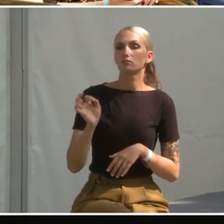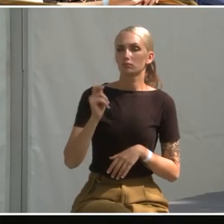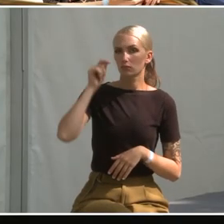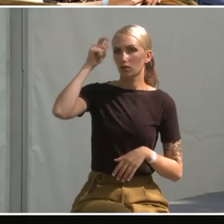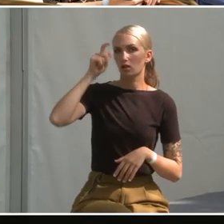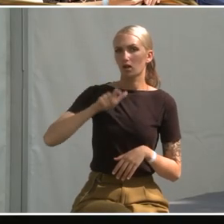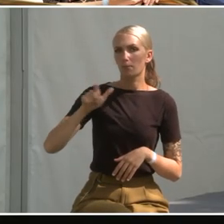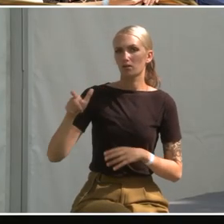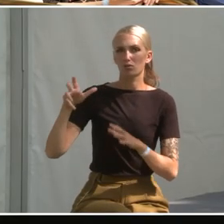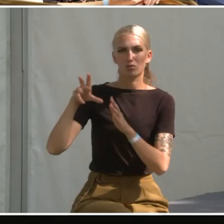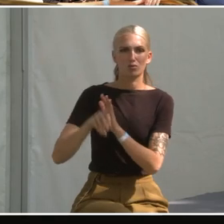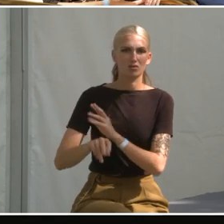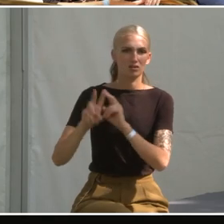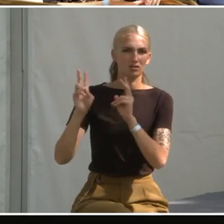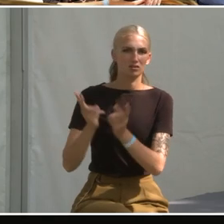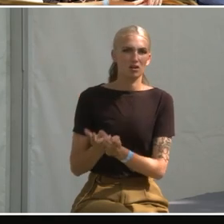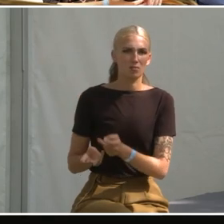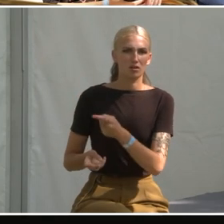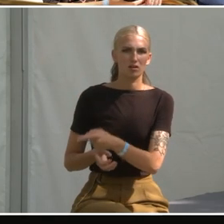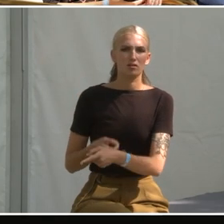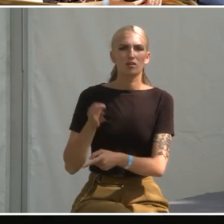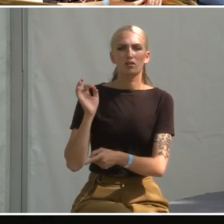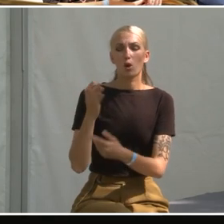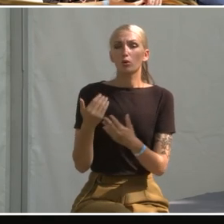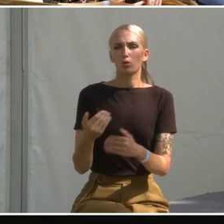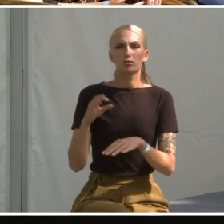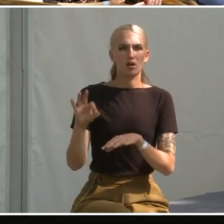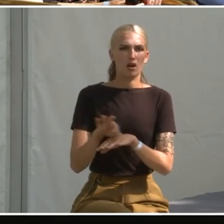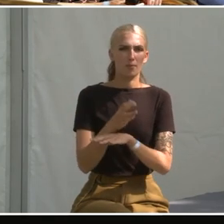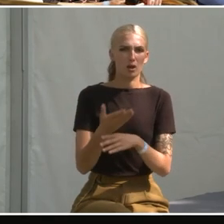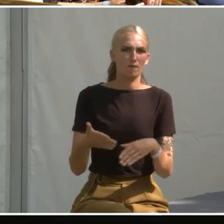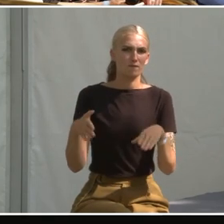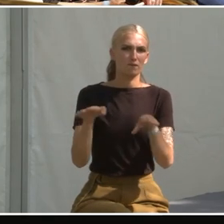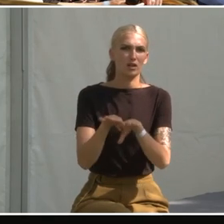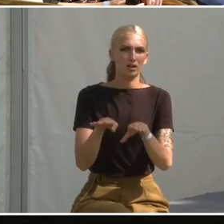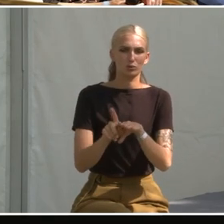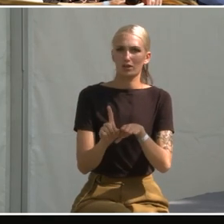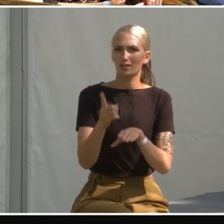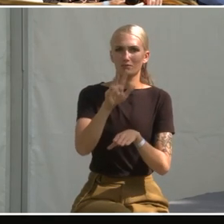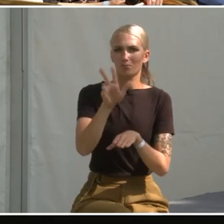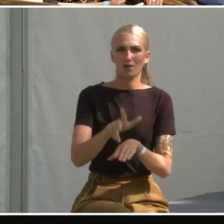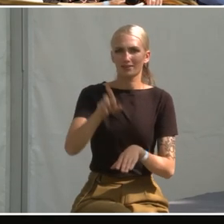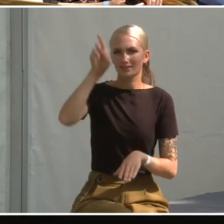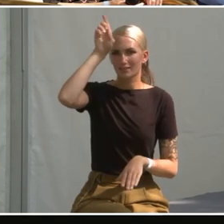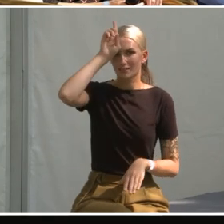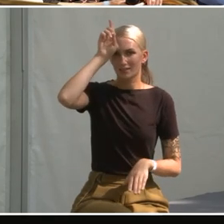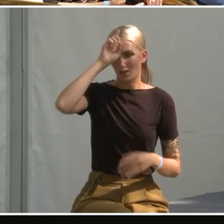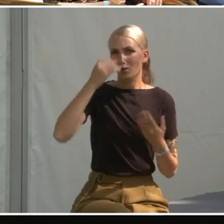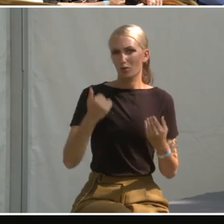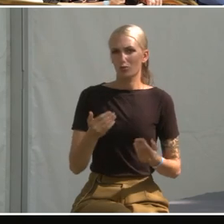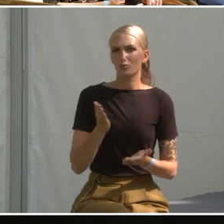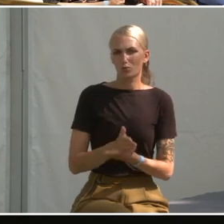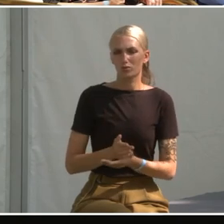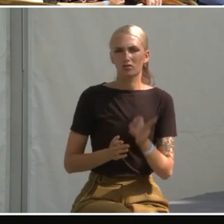well, there's a lot of, yes, we have marriage equality now in Estonia as the first Baltic state, but there's still a lot